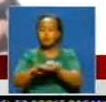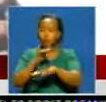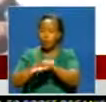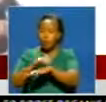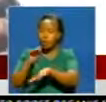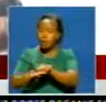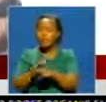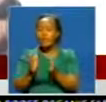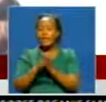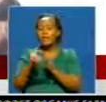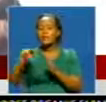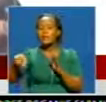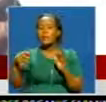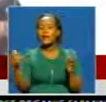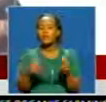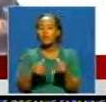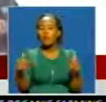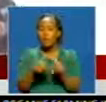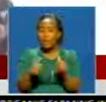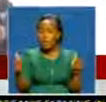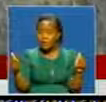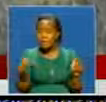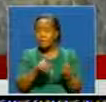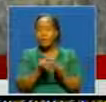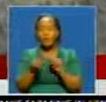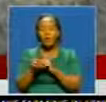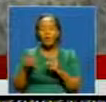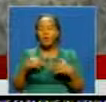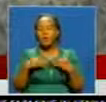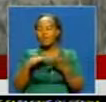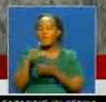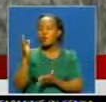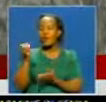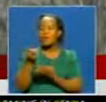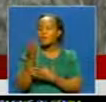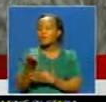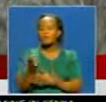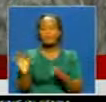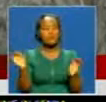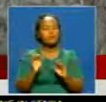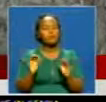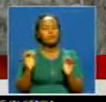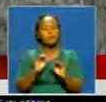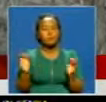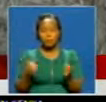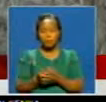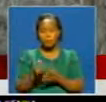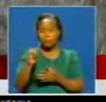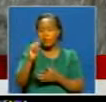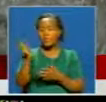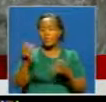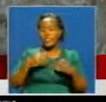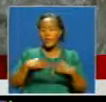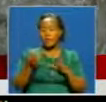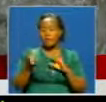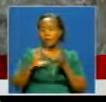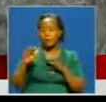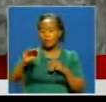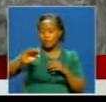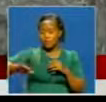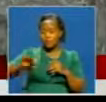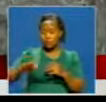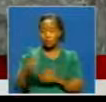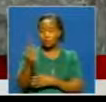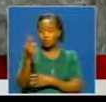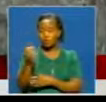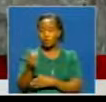hii mimea zingine na haina gharama mingi. Kenya faces a deficit of about 20 million bales annually. This has